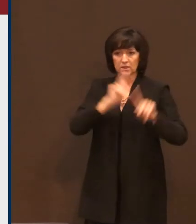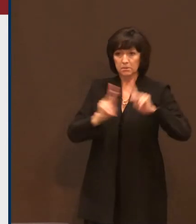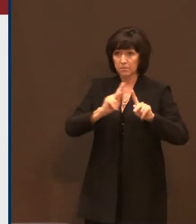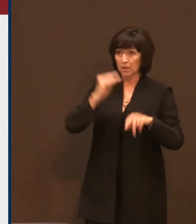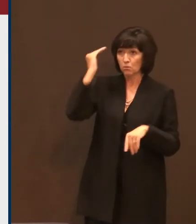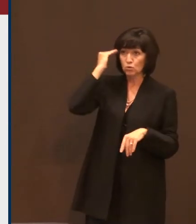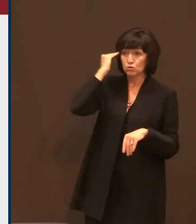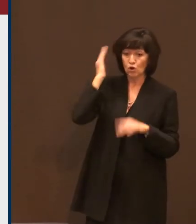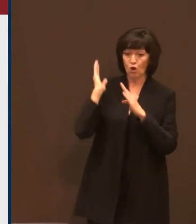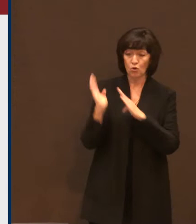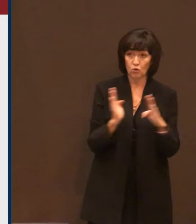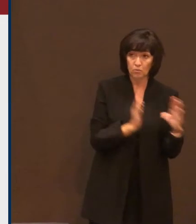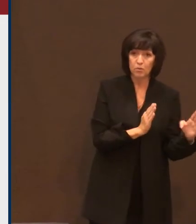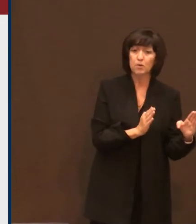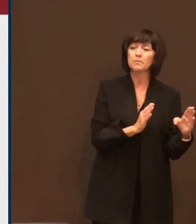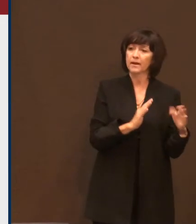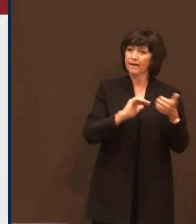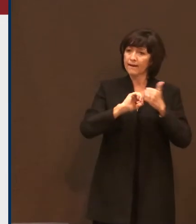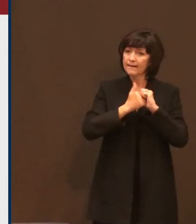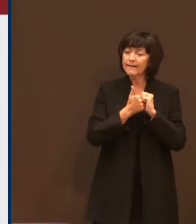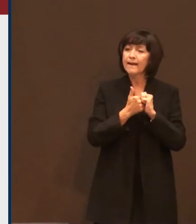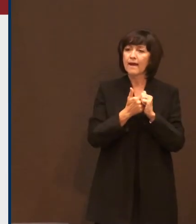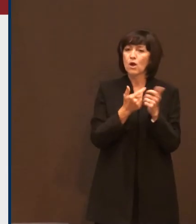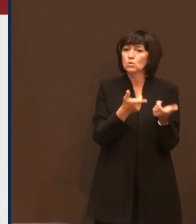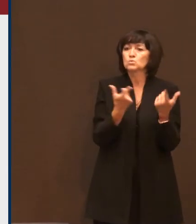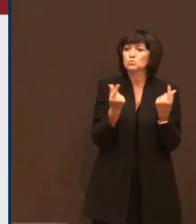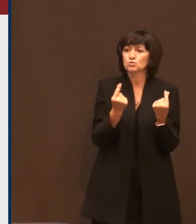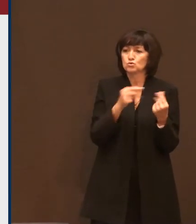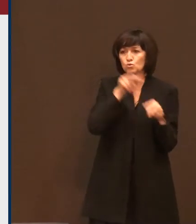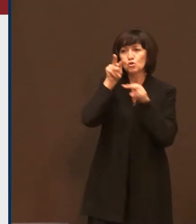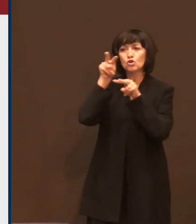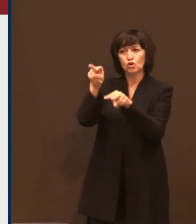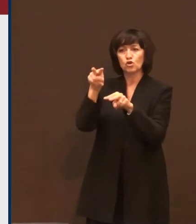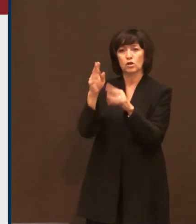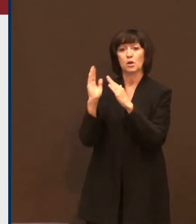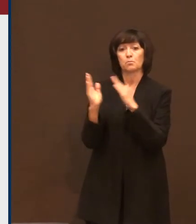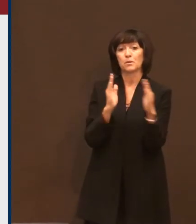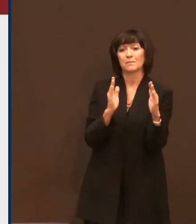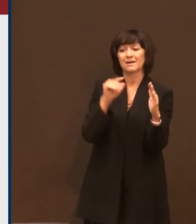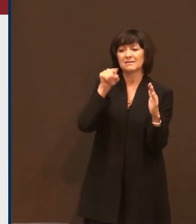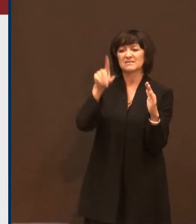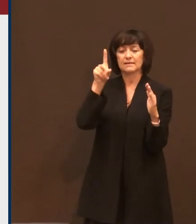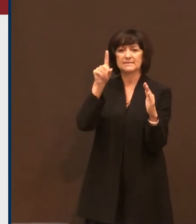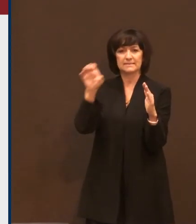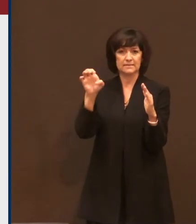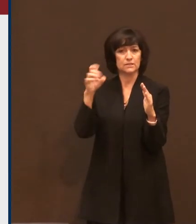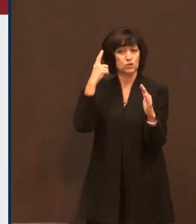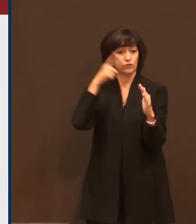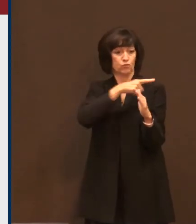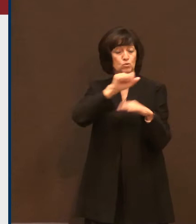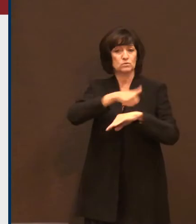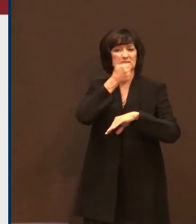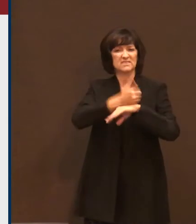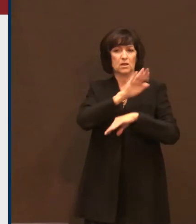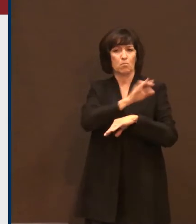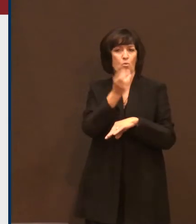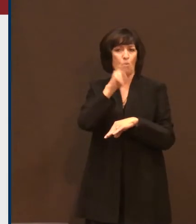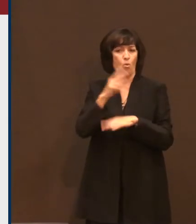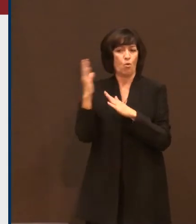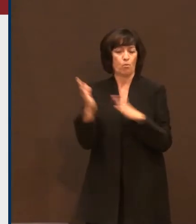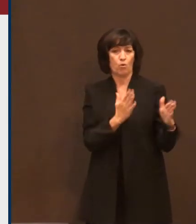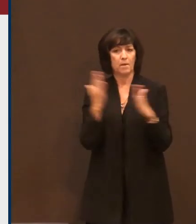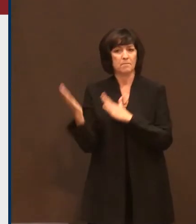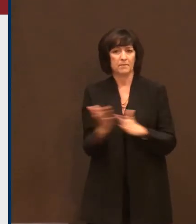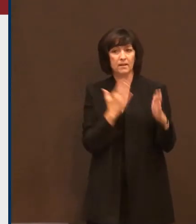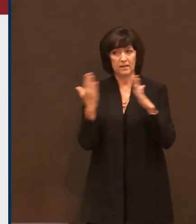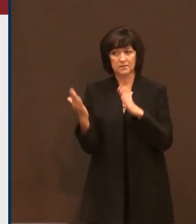the individual level. You could visit preparedness.org for more information. So that's it. I'll turn it back over to you.